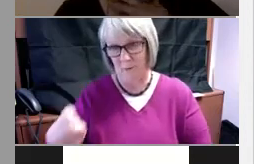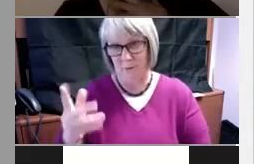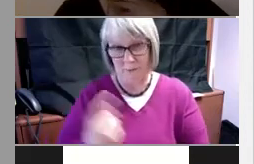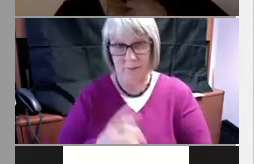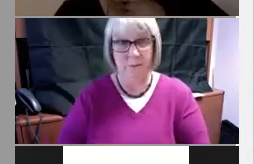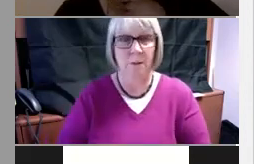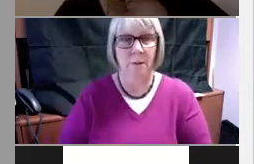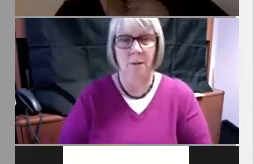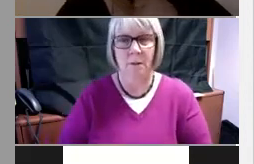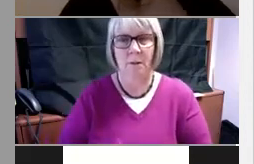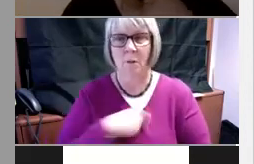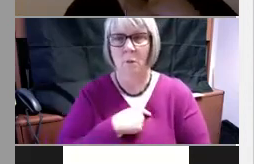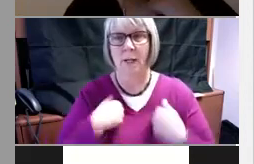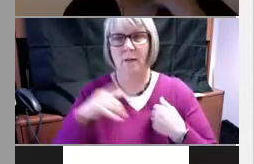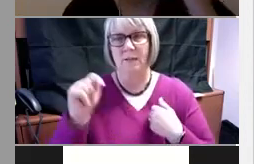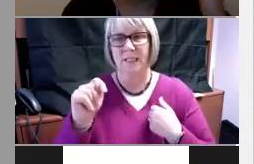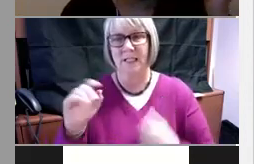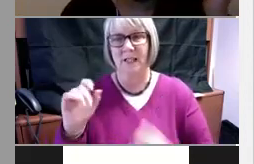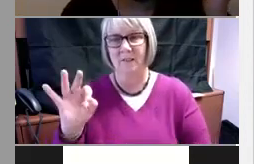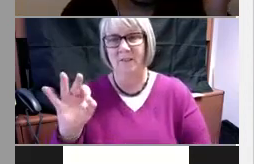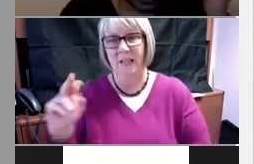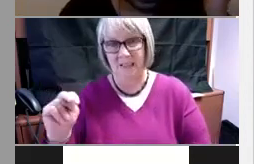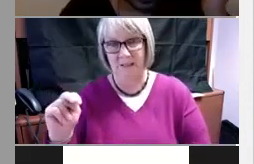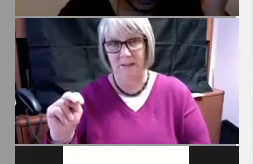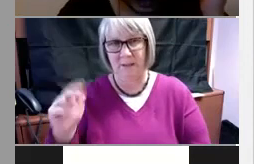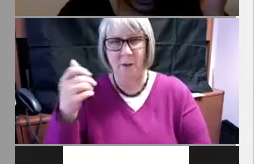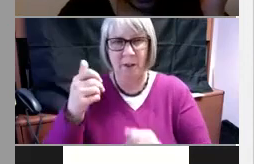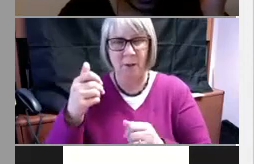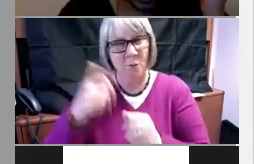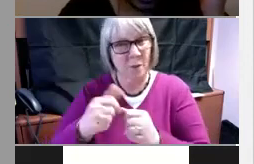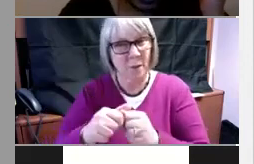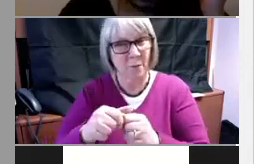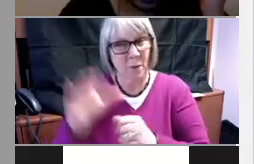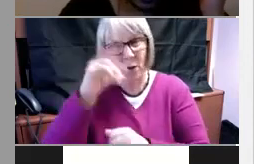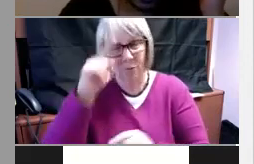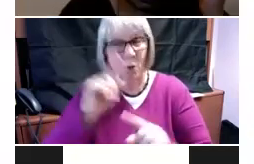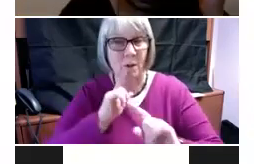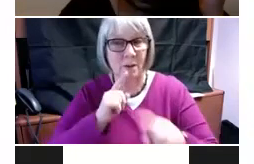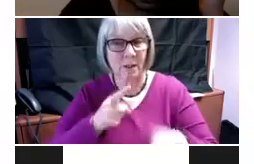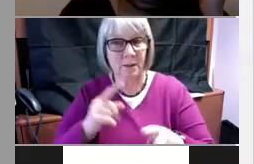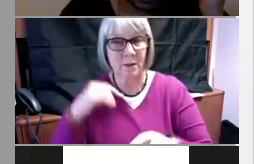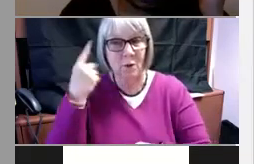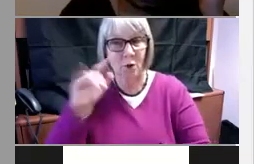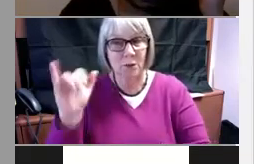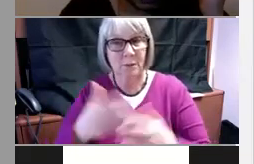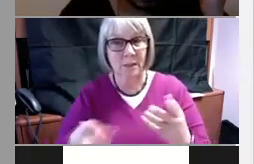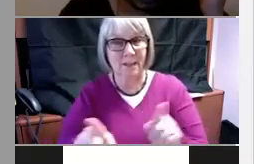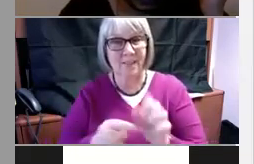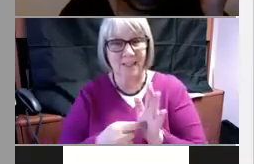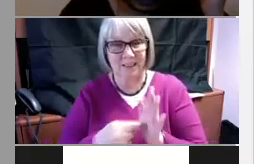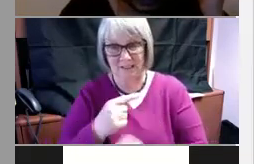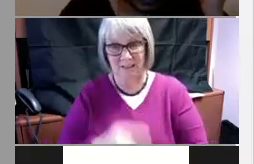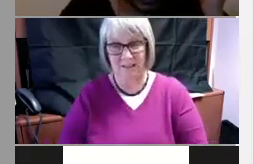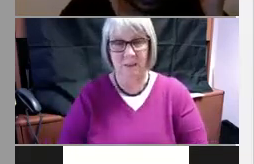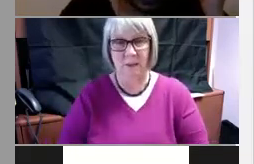We have a t of n. Remember that we are looking for a solution that looks something like this. Okay, let me bring up.